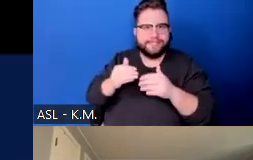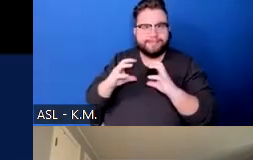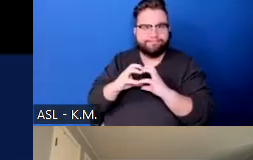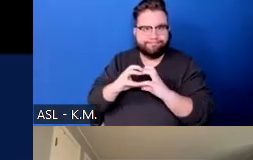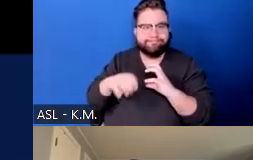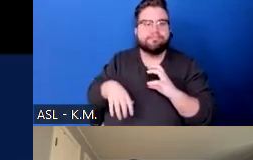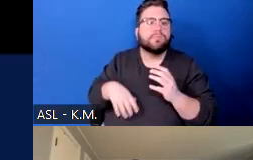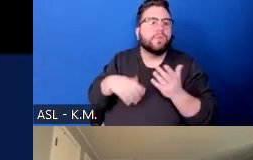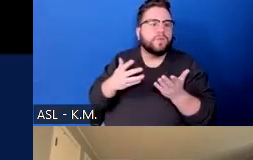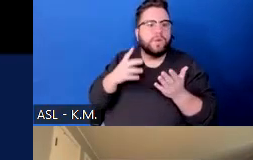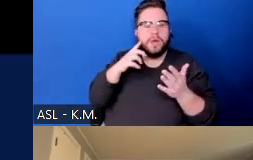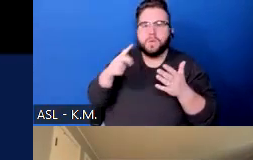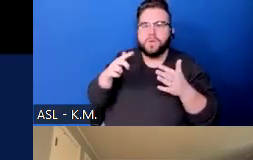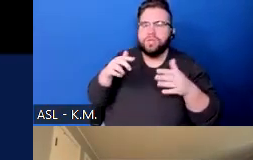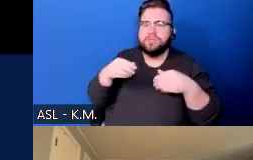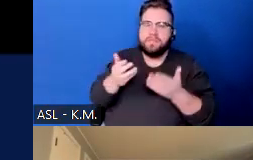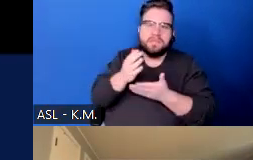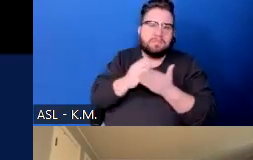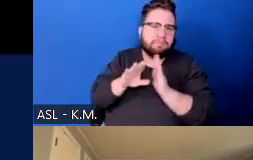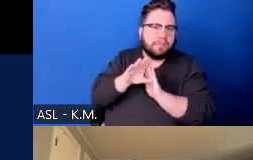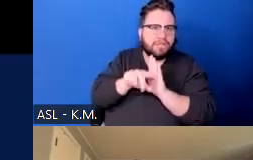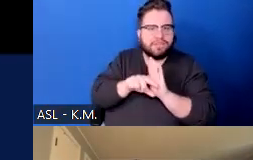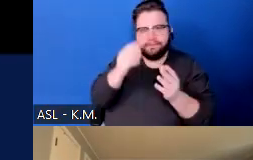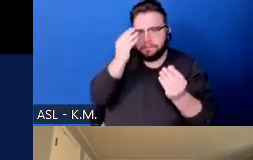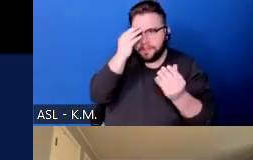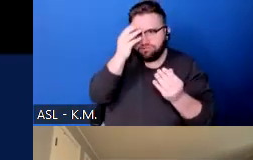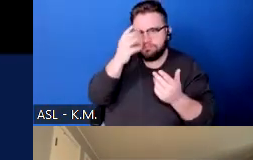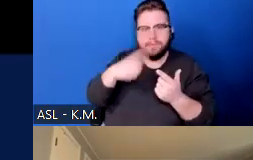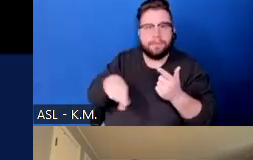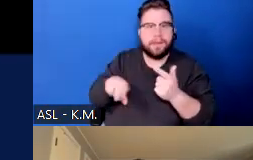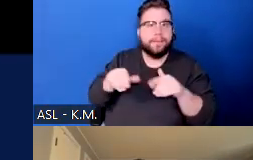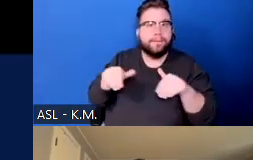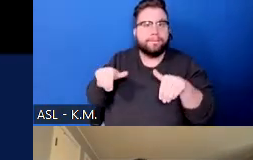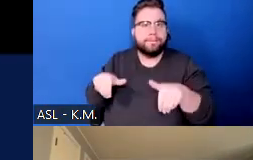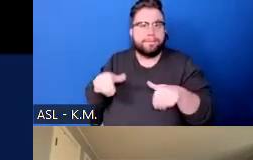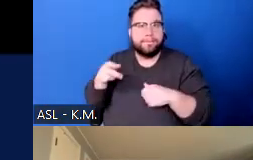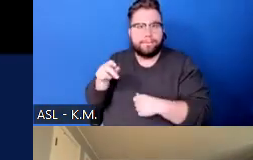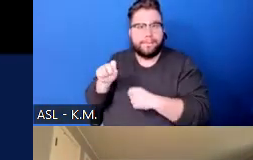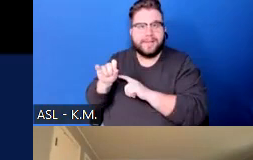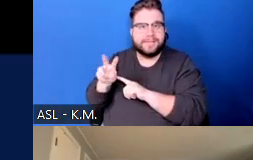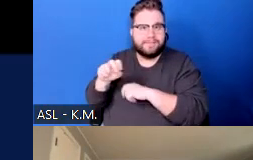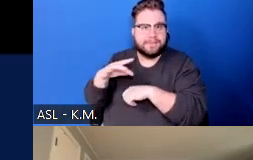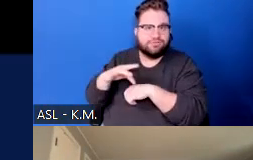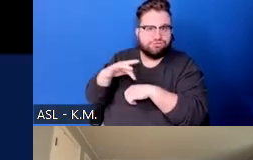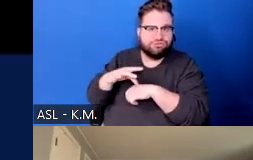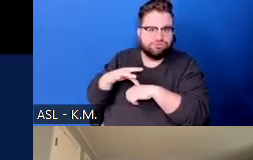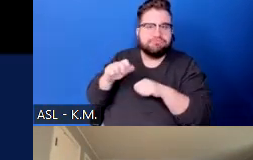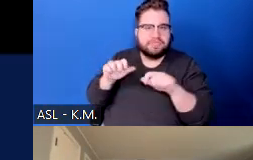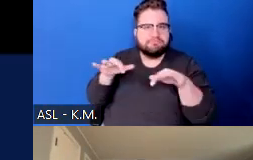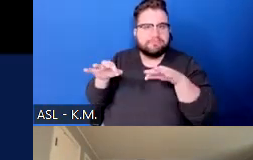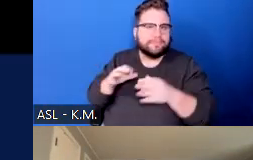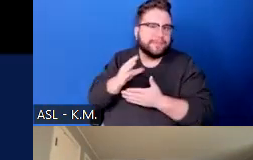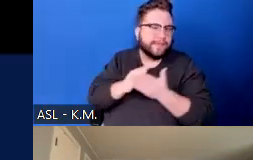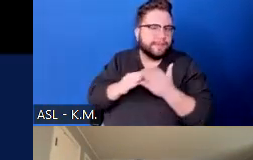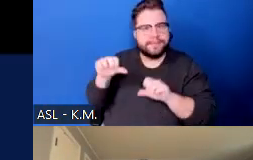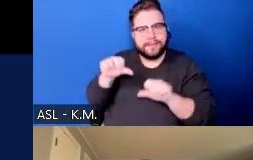So I'll start with a little bit of background information on passive touch, and I'll start with some scientific evidence as a sample of some research that's been